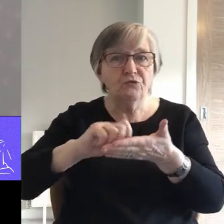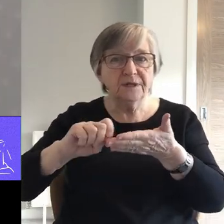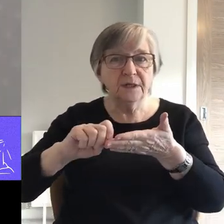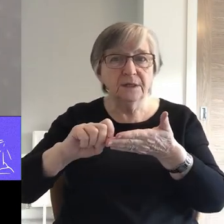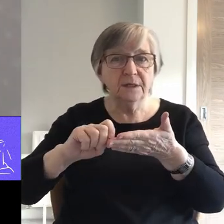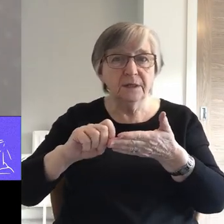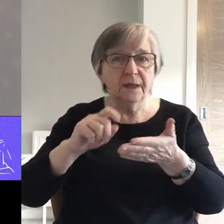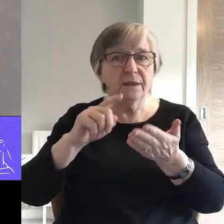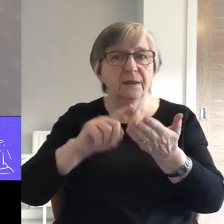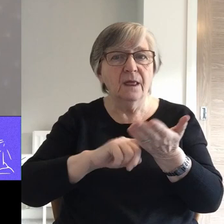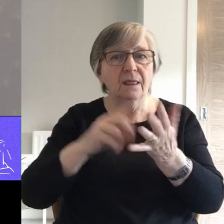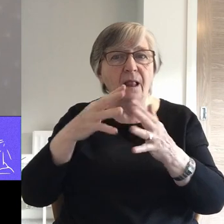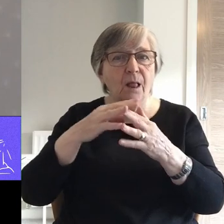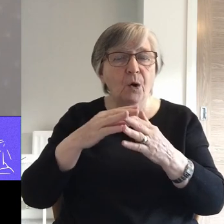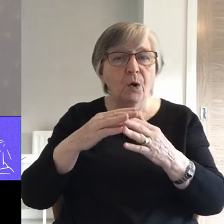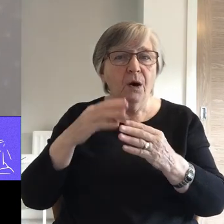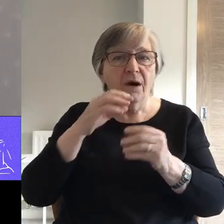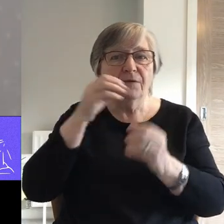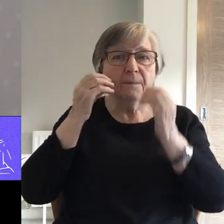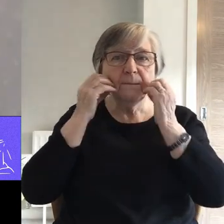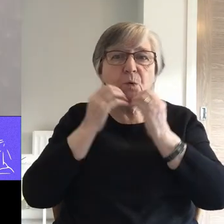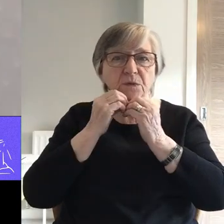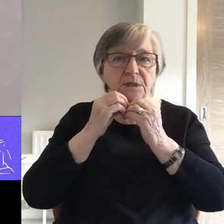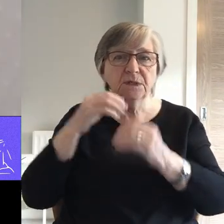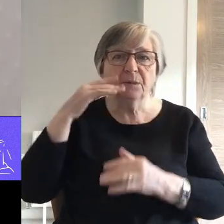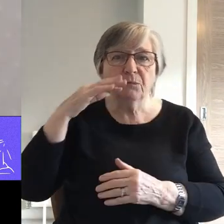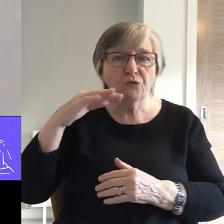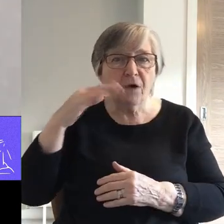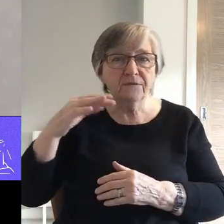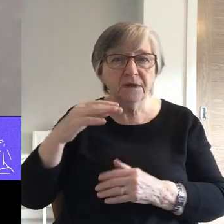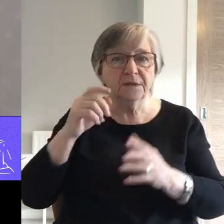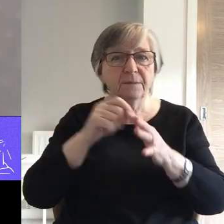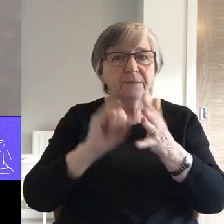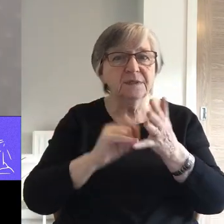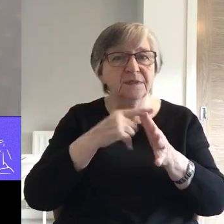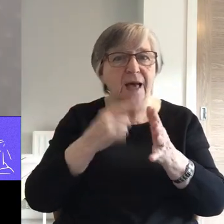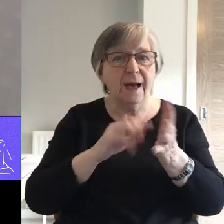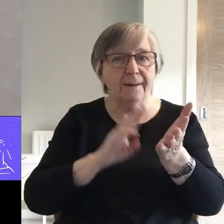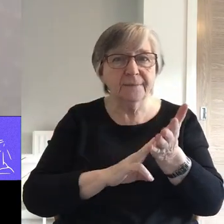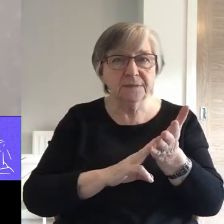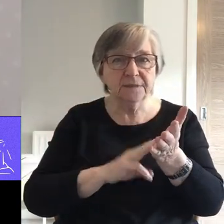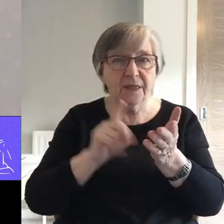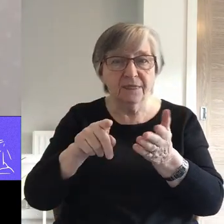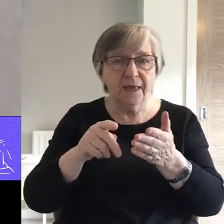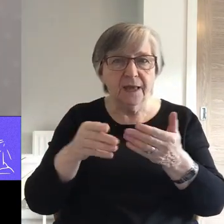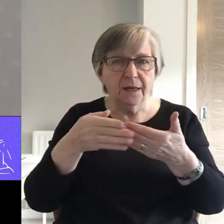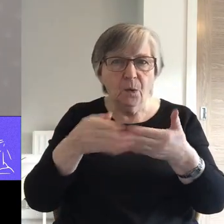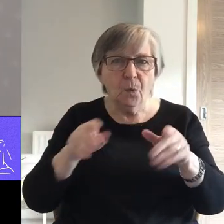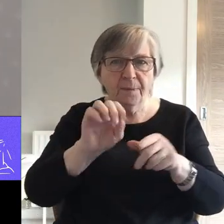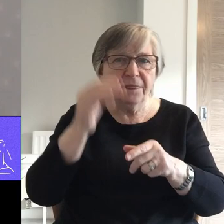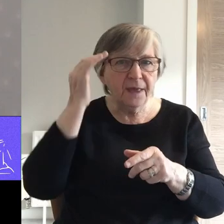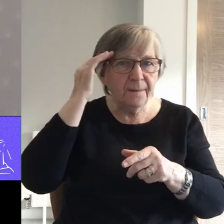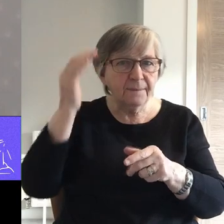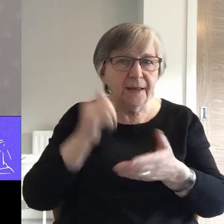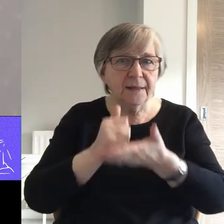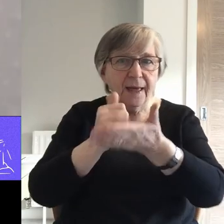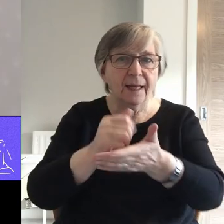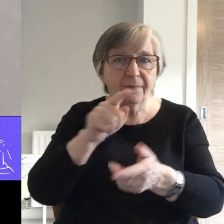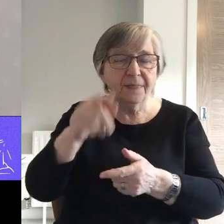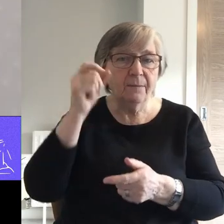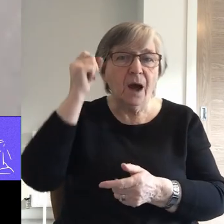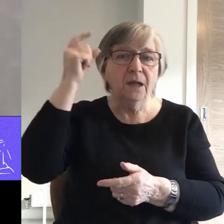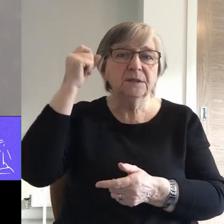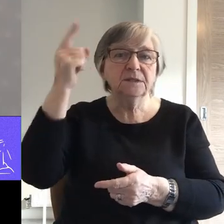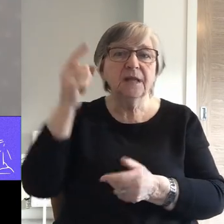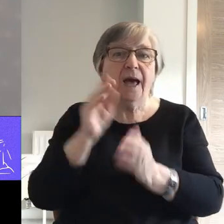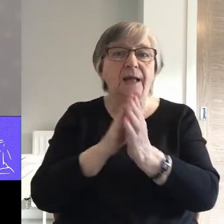of Moses, the prophets, and the Psalms. Then he opened their minds so they could understand the